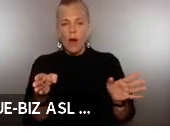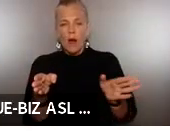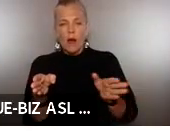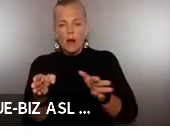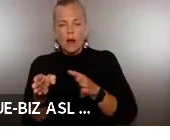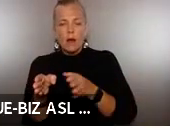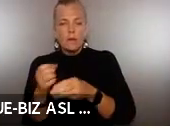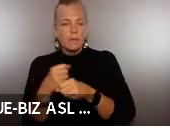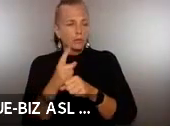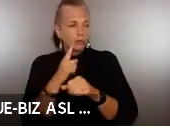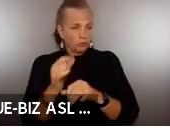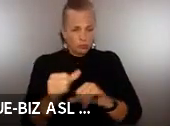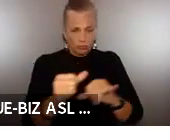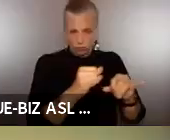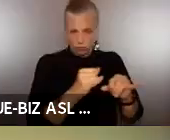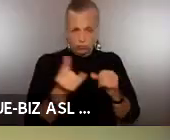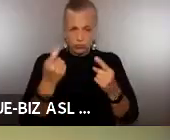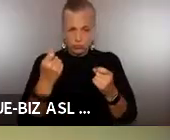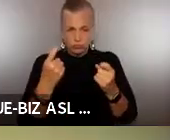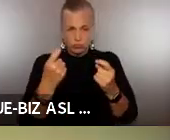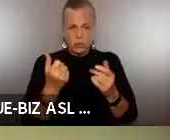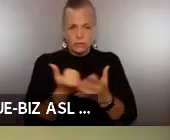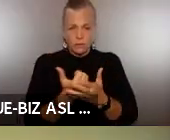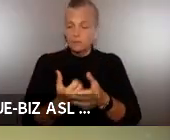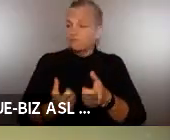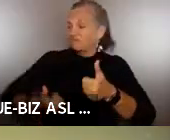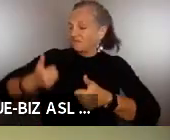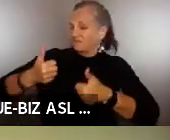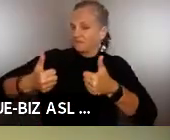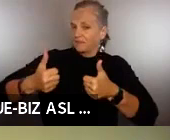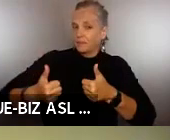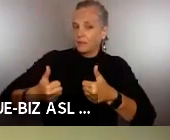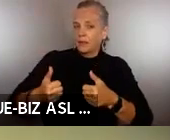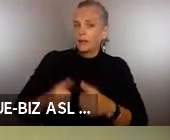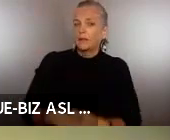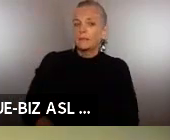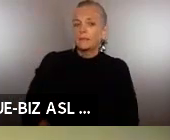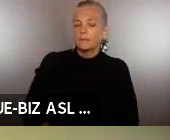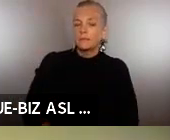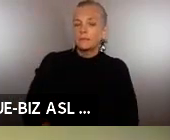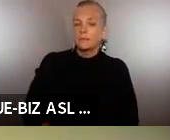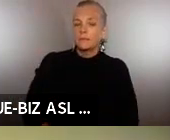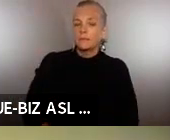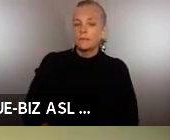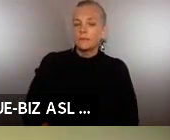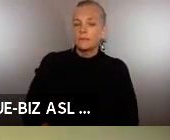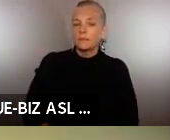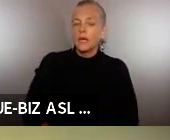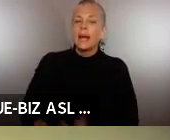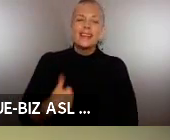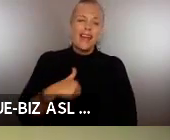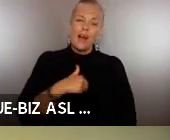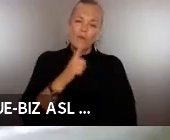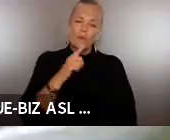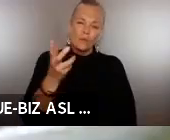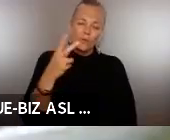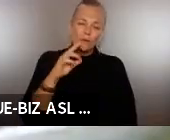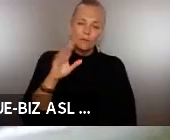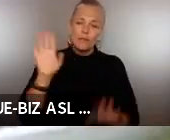attention. Yeah. Yeah, nobody's going to give the attention on 9/11.